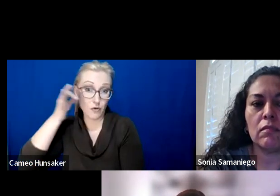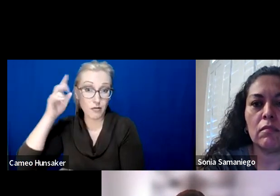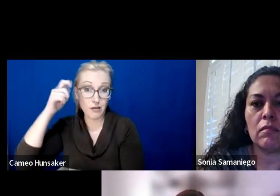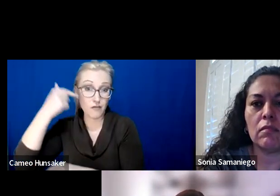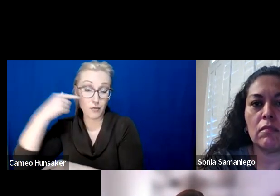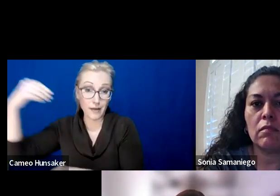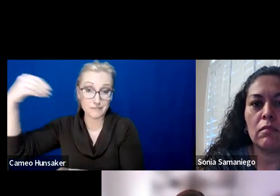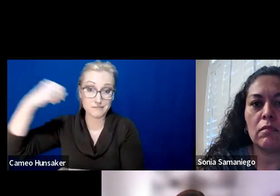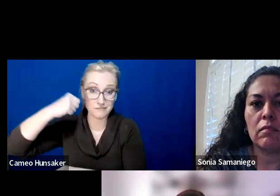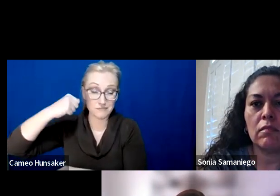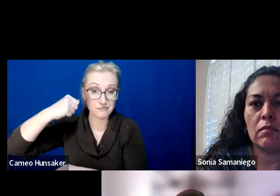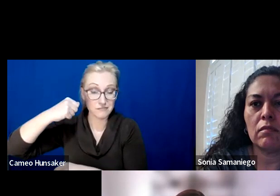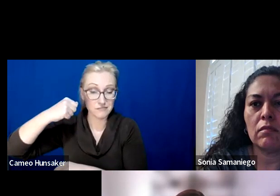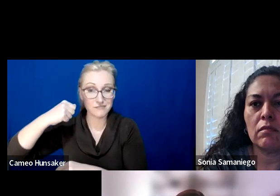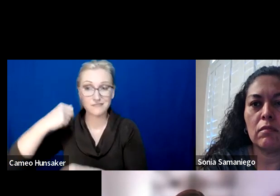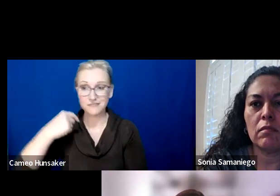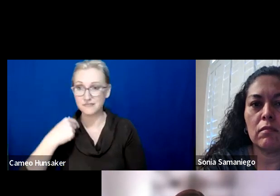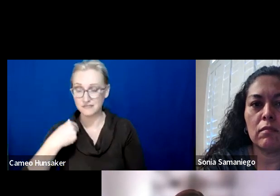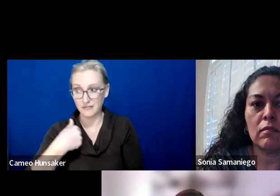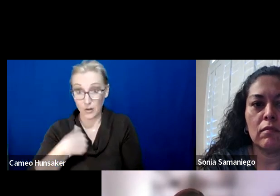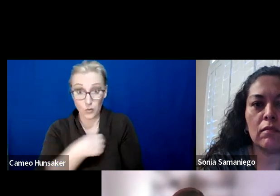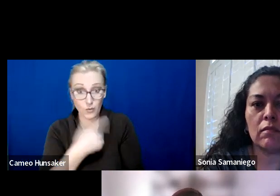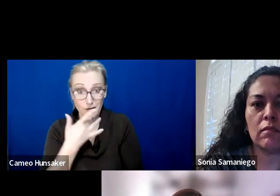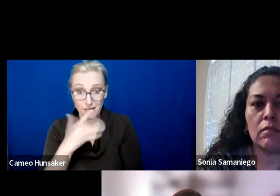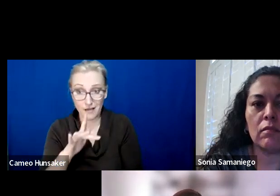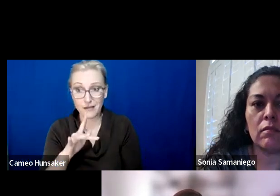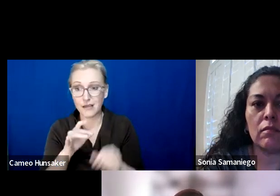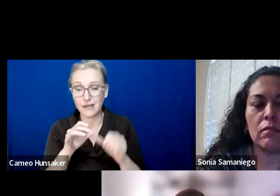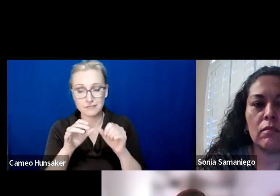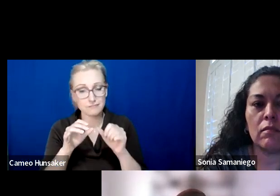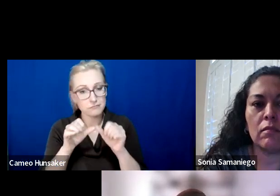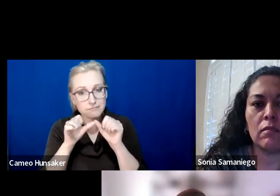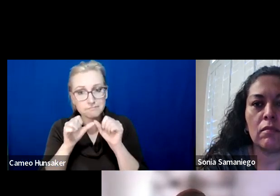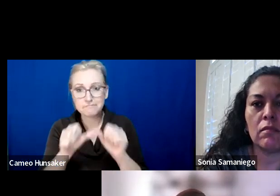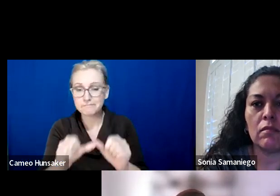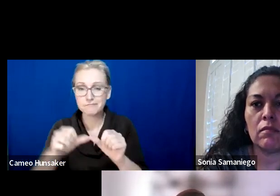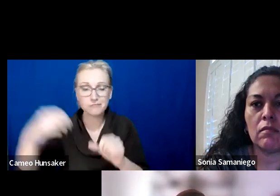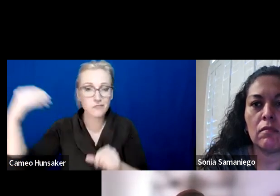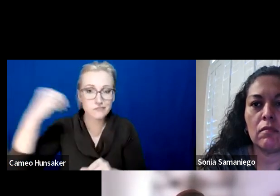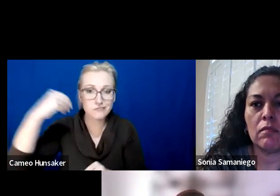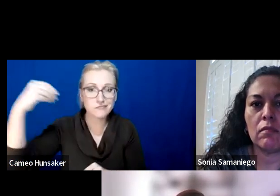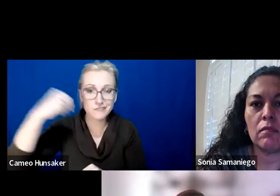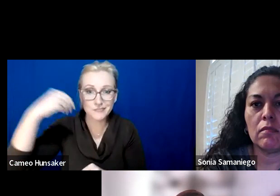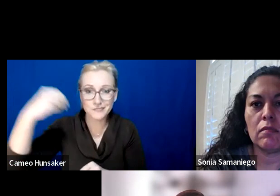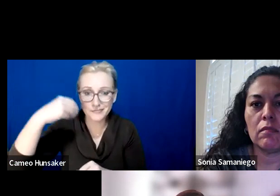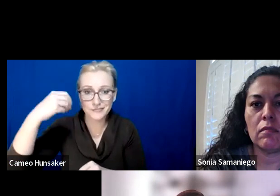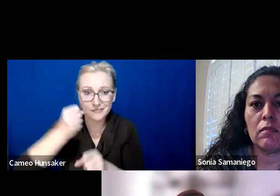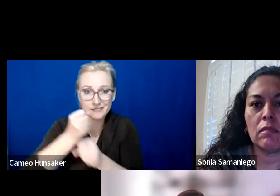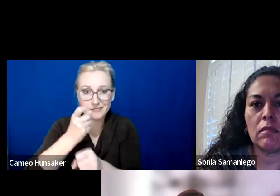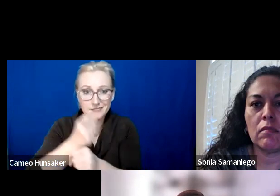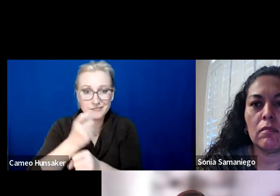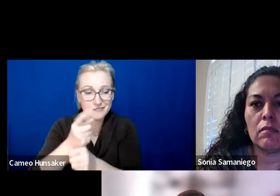lucky to kind of maintain a steady level of funding over the last few decades.